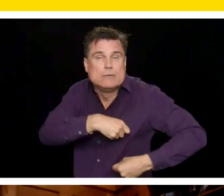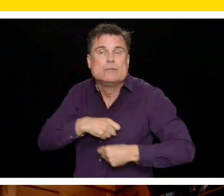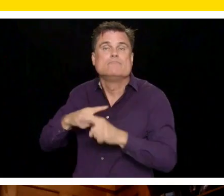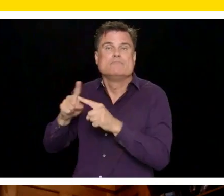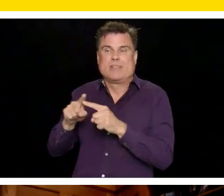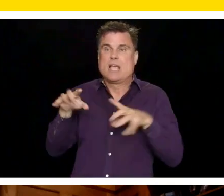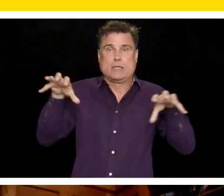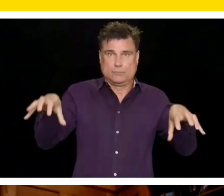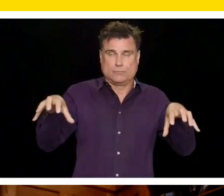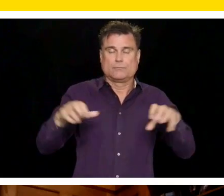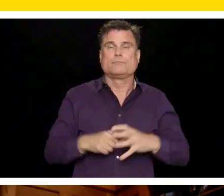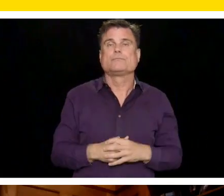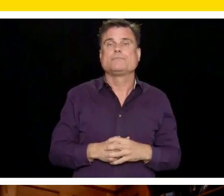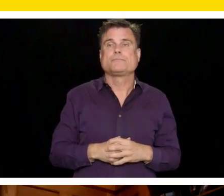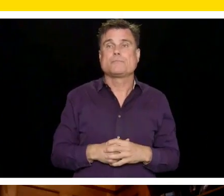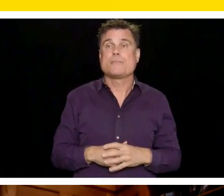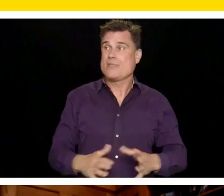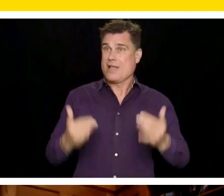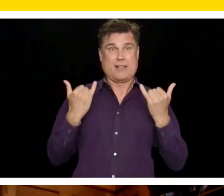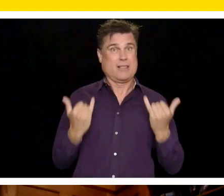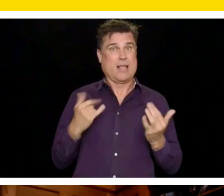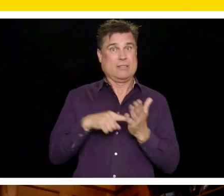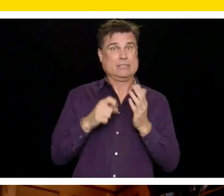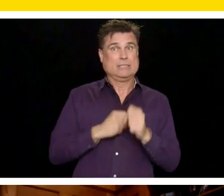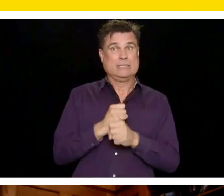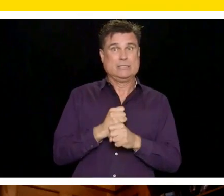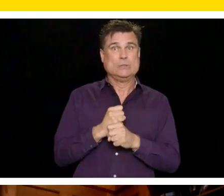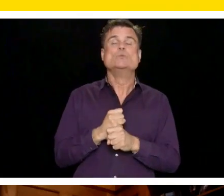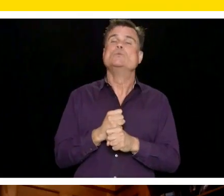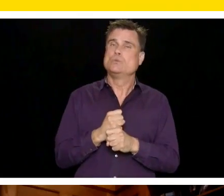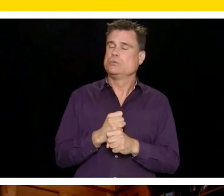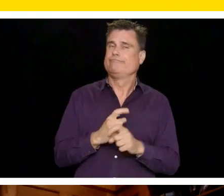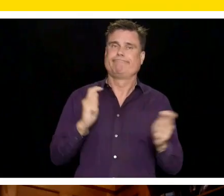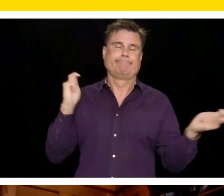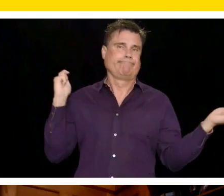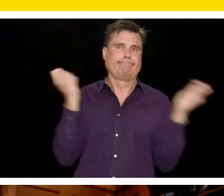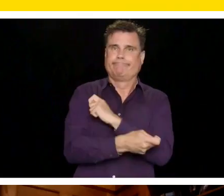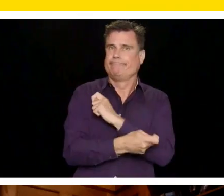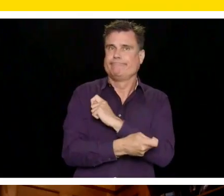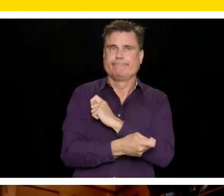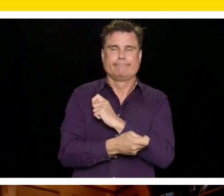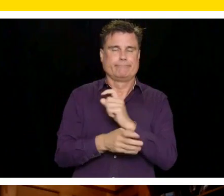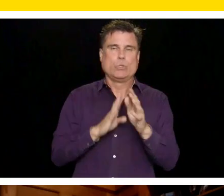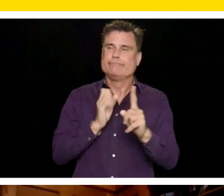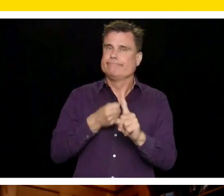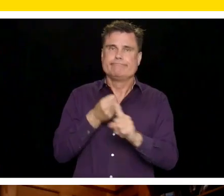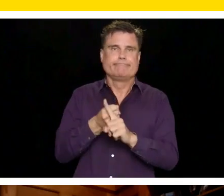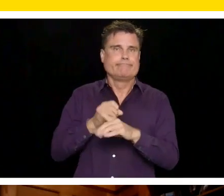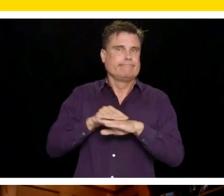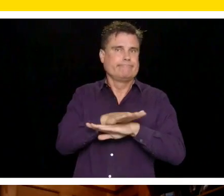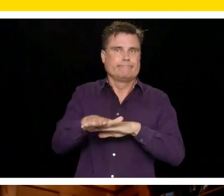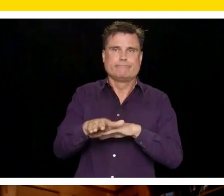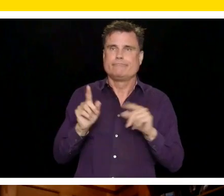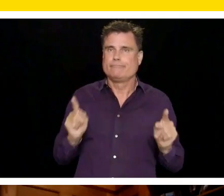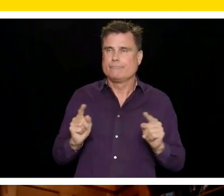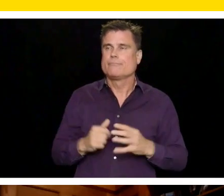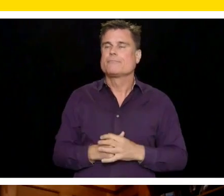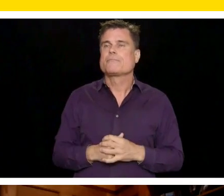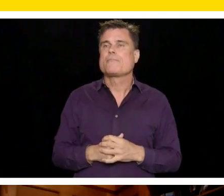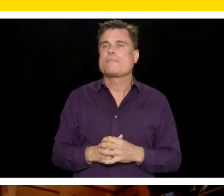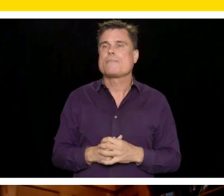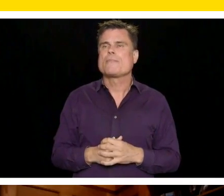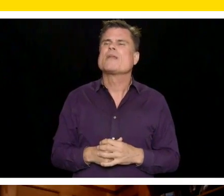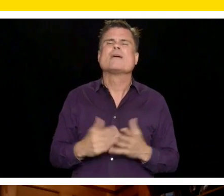the other supports, is really pushing visit your own backyard